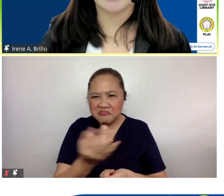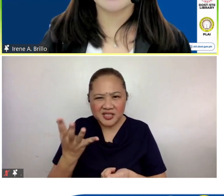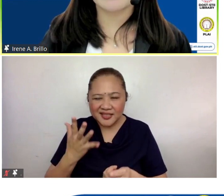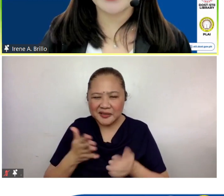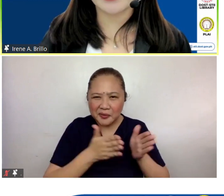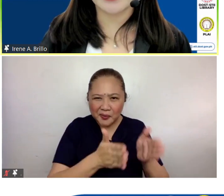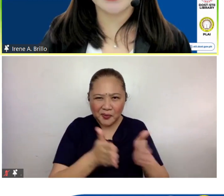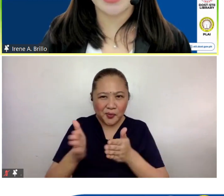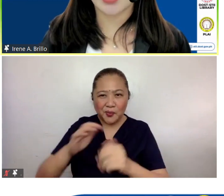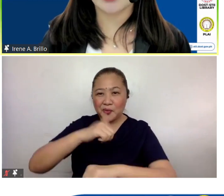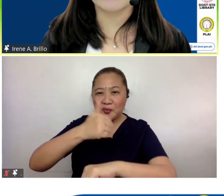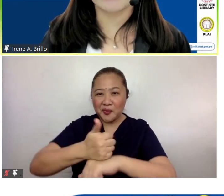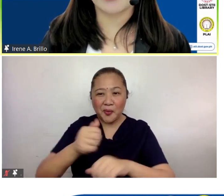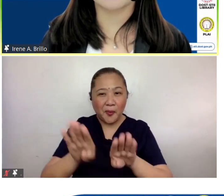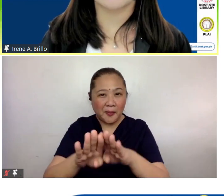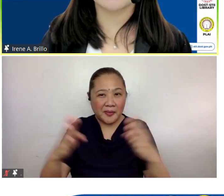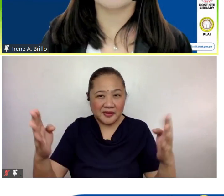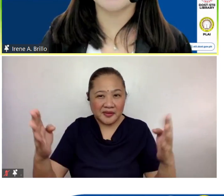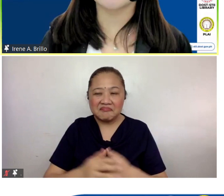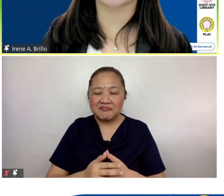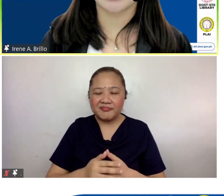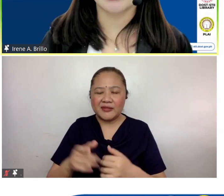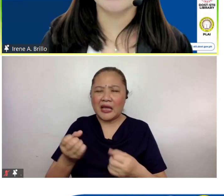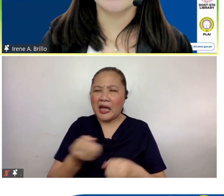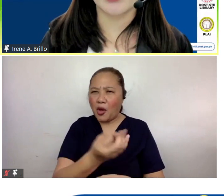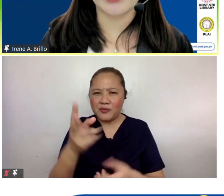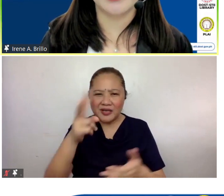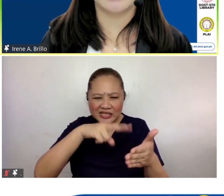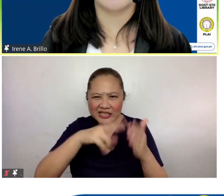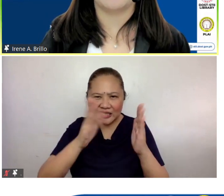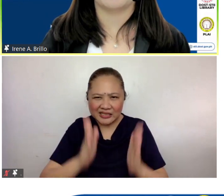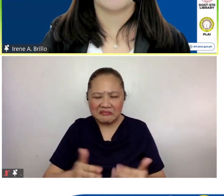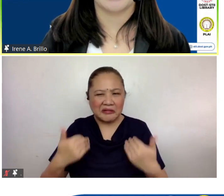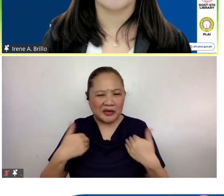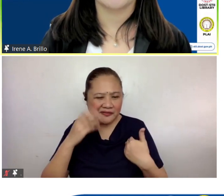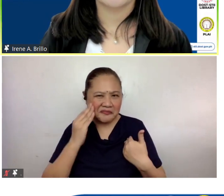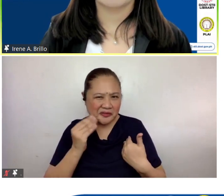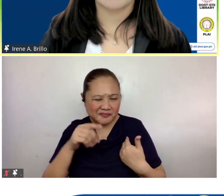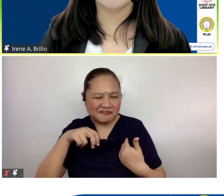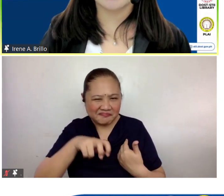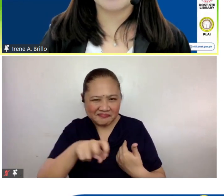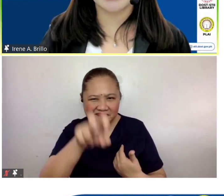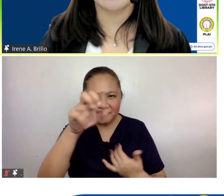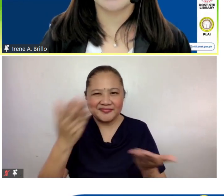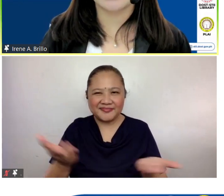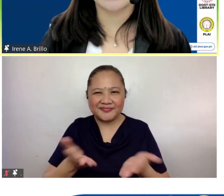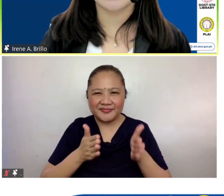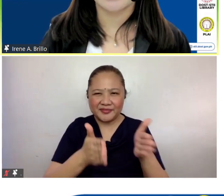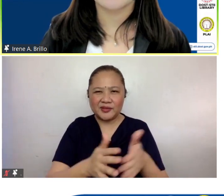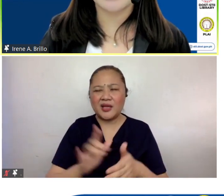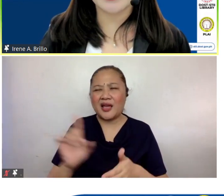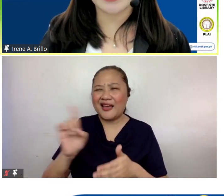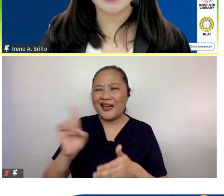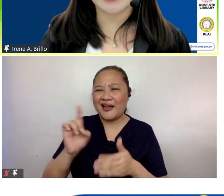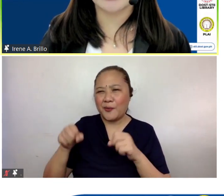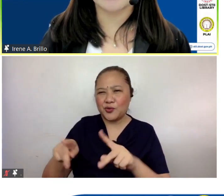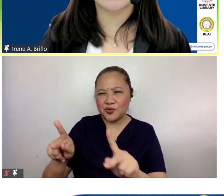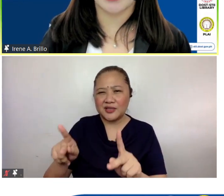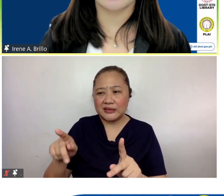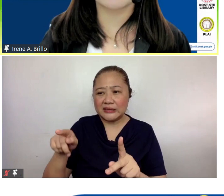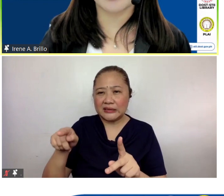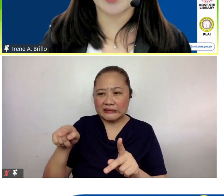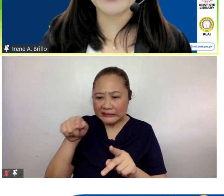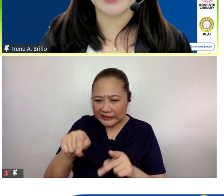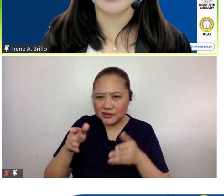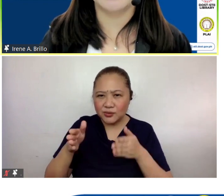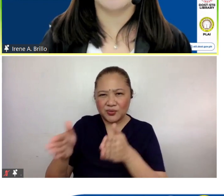How many readers have walked through these roads? What opportunities these roads